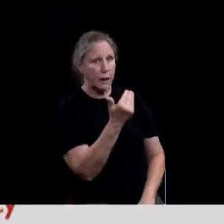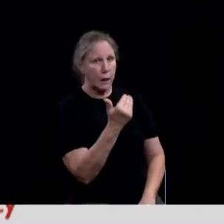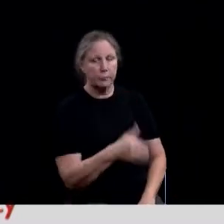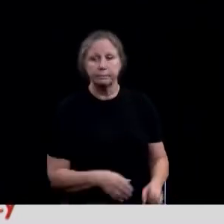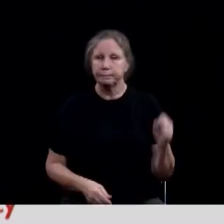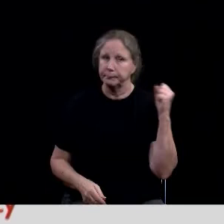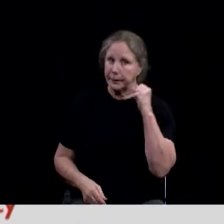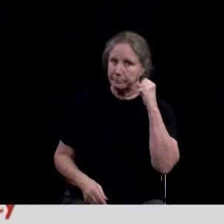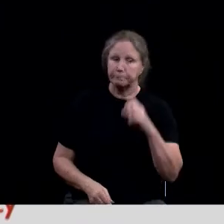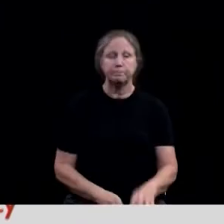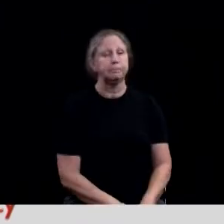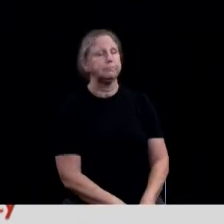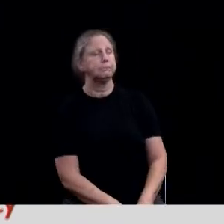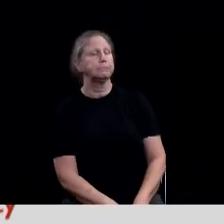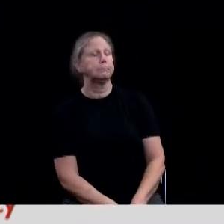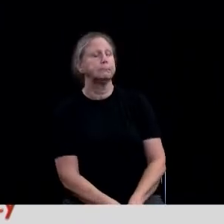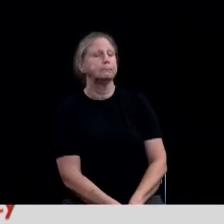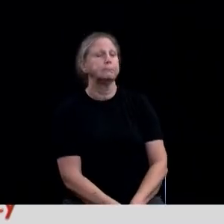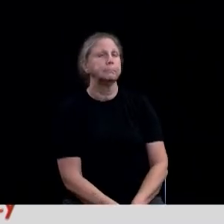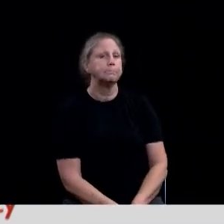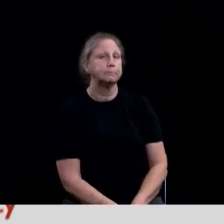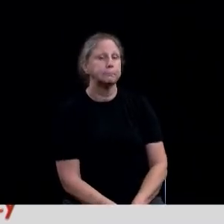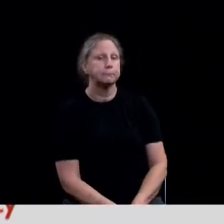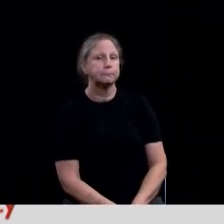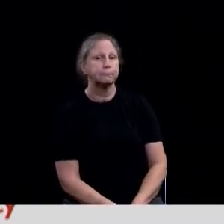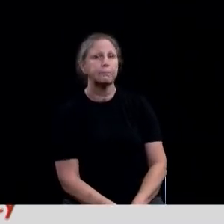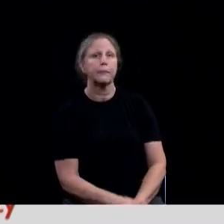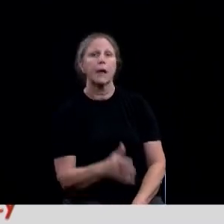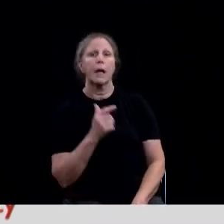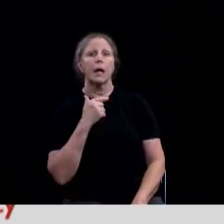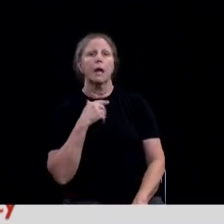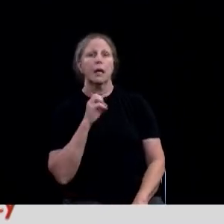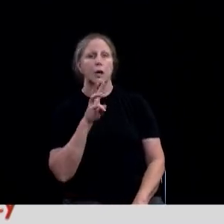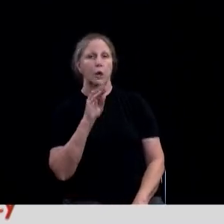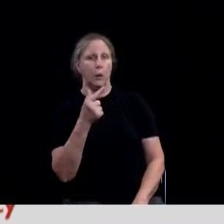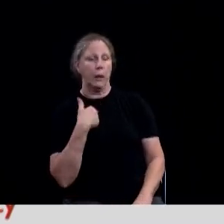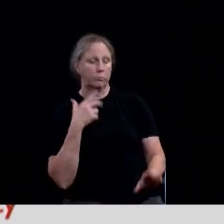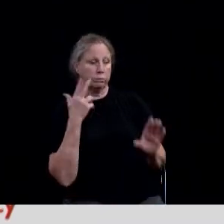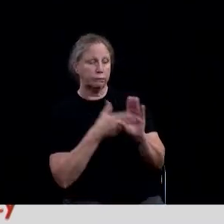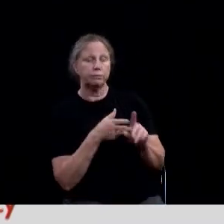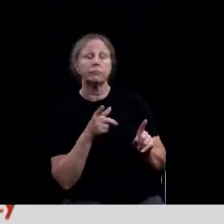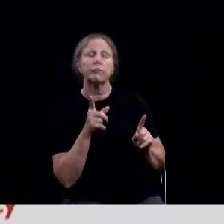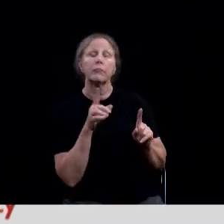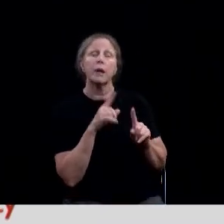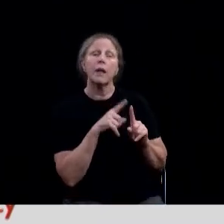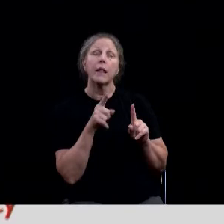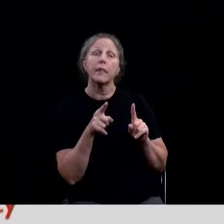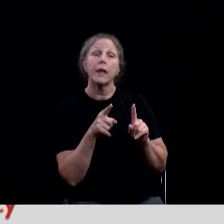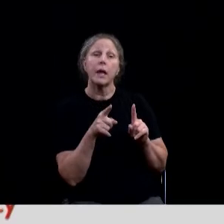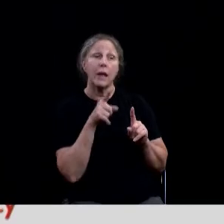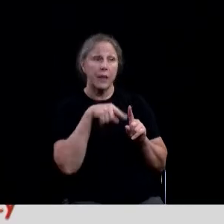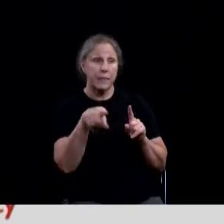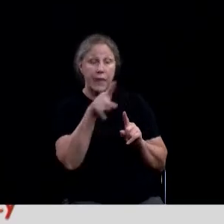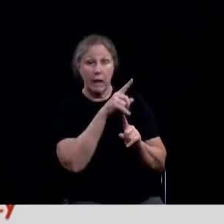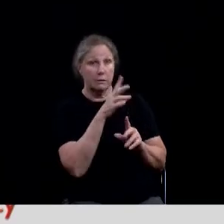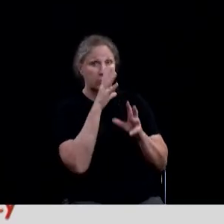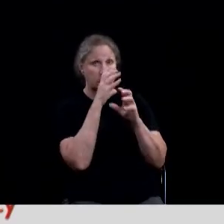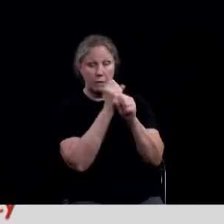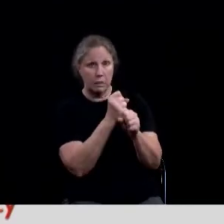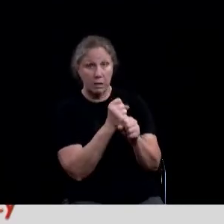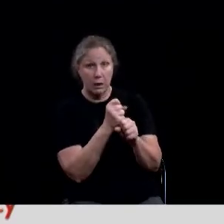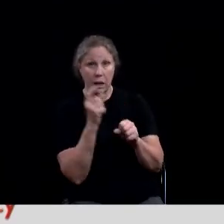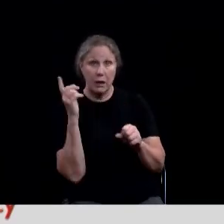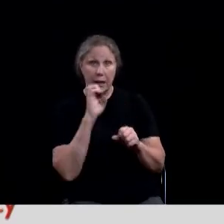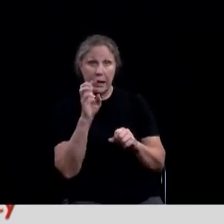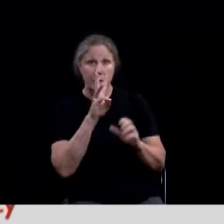I'll just jump in and say that outside of the attraction that it is for people to come to East Waco, because again, it looks phenomenal and it